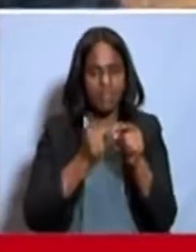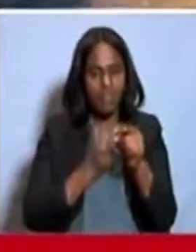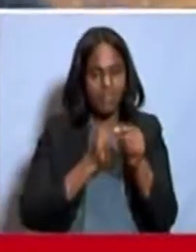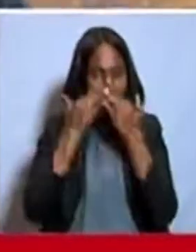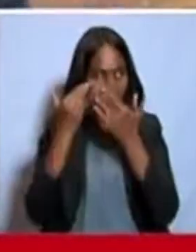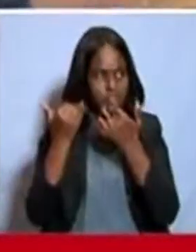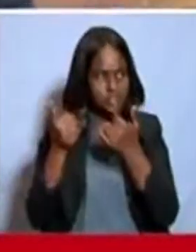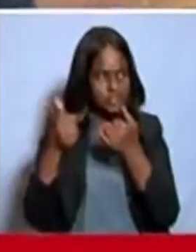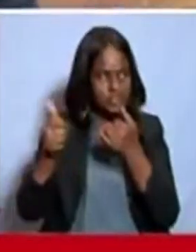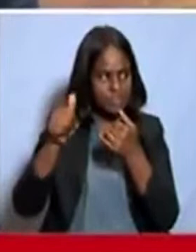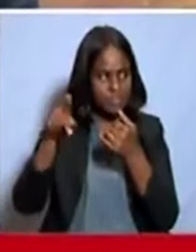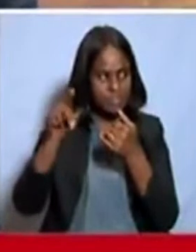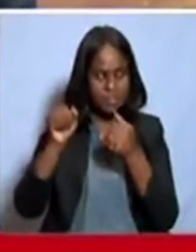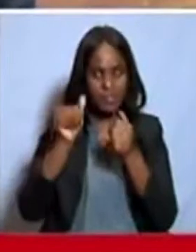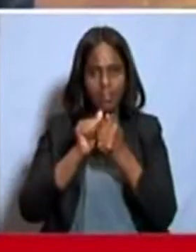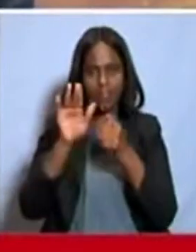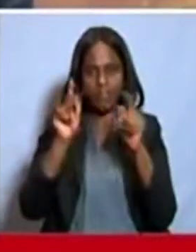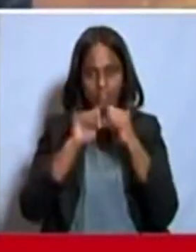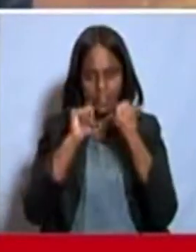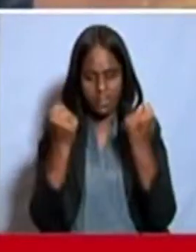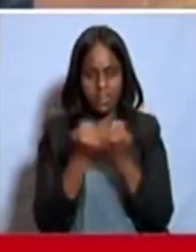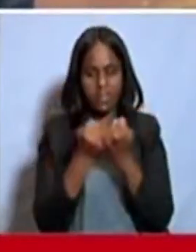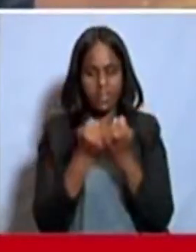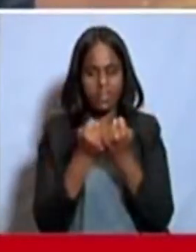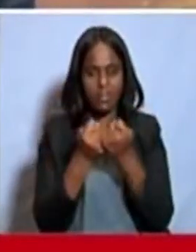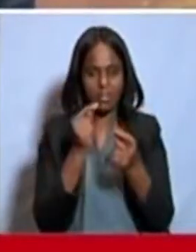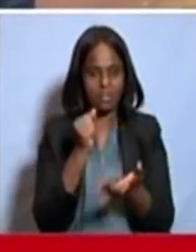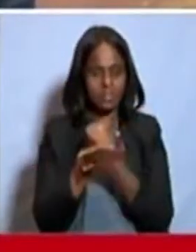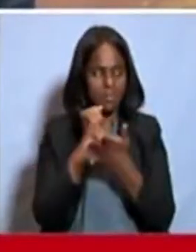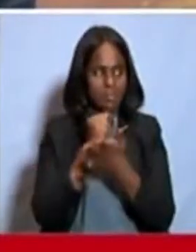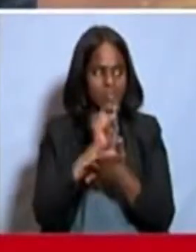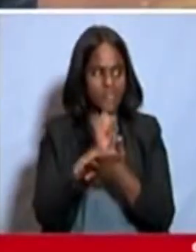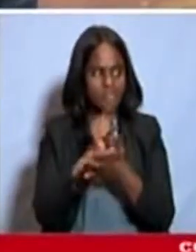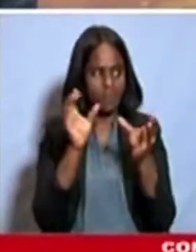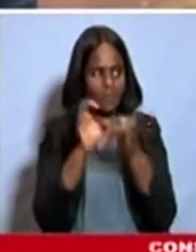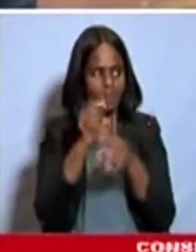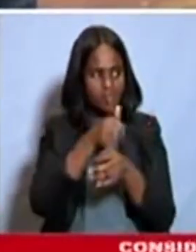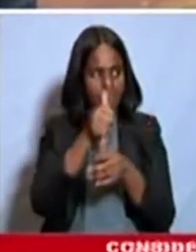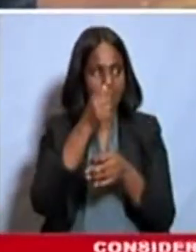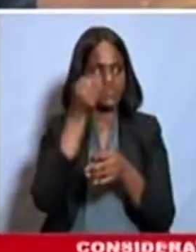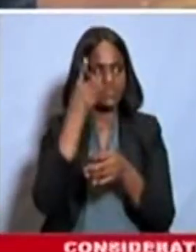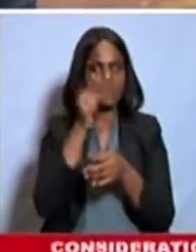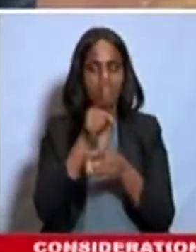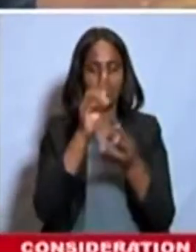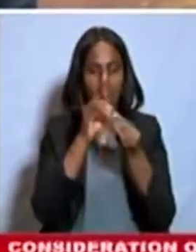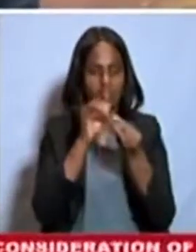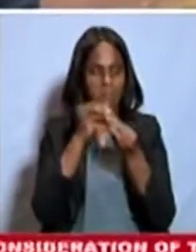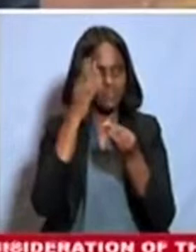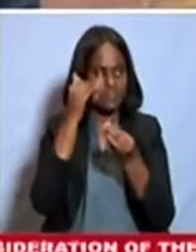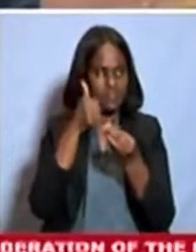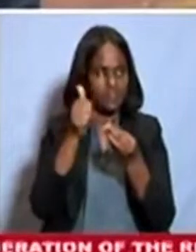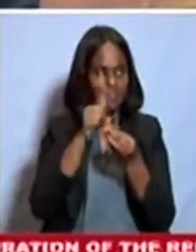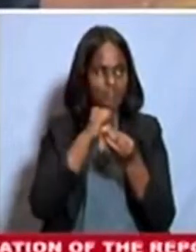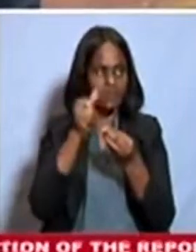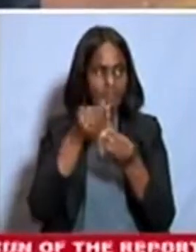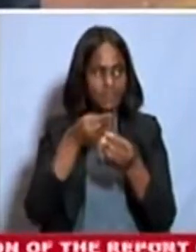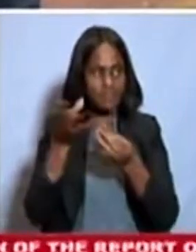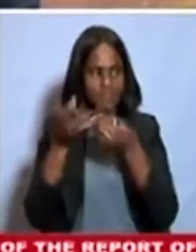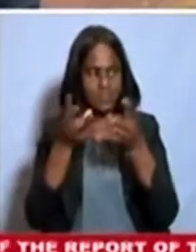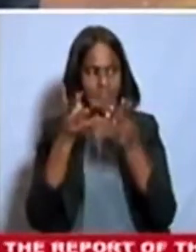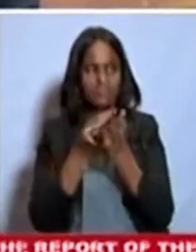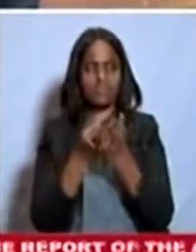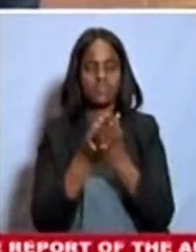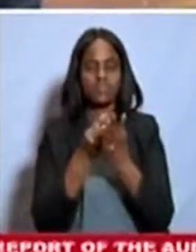the controlling officer and the team to help this committee understand as to why they could not spend this